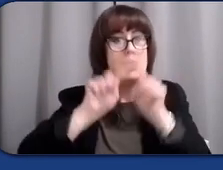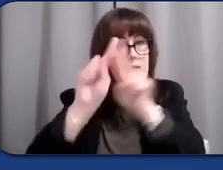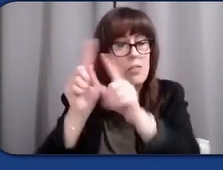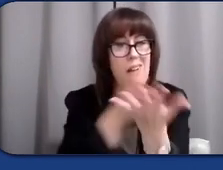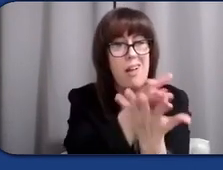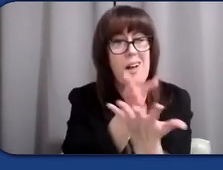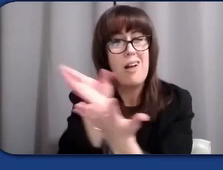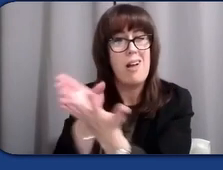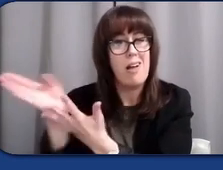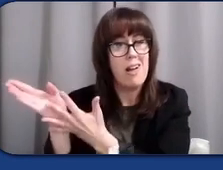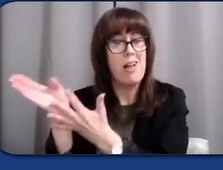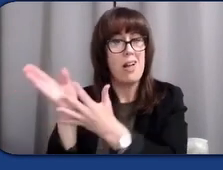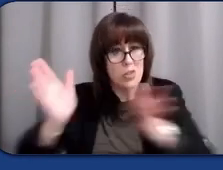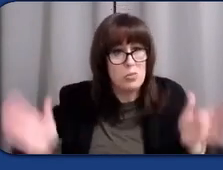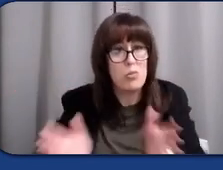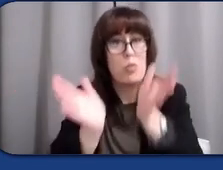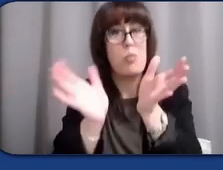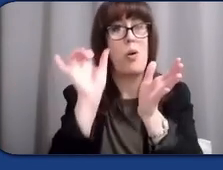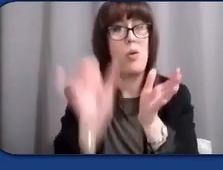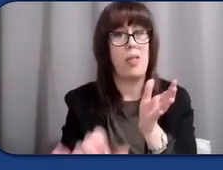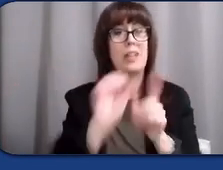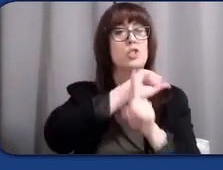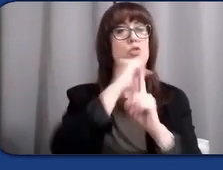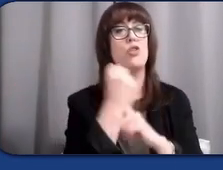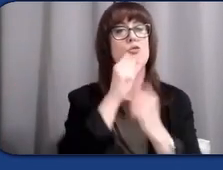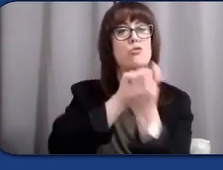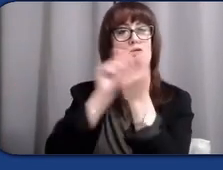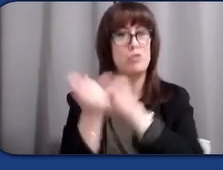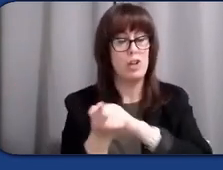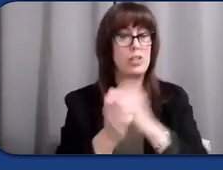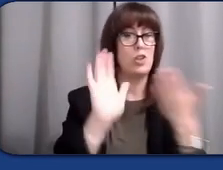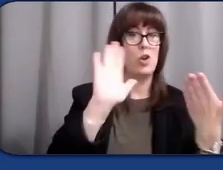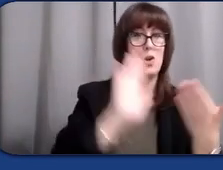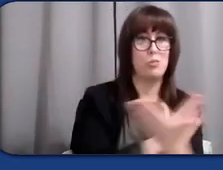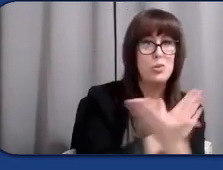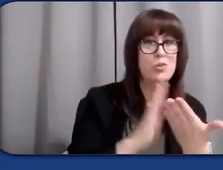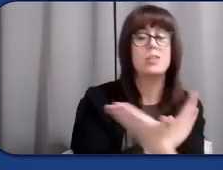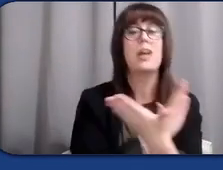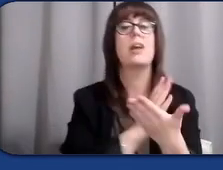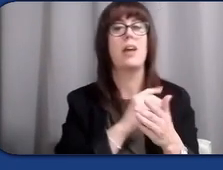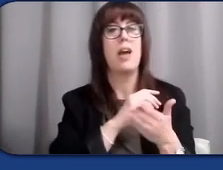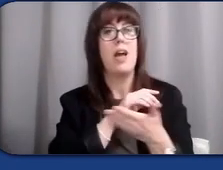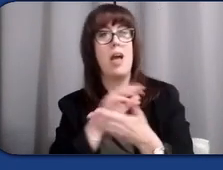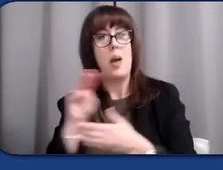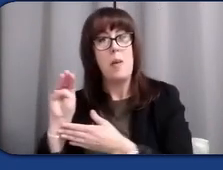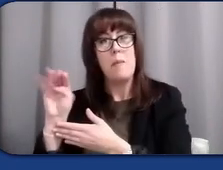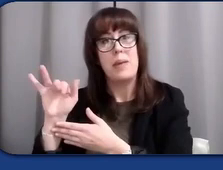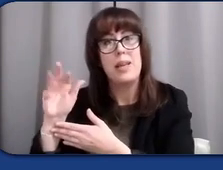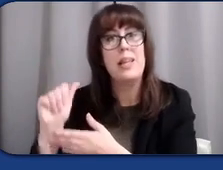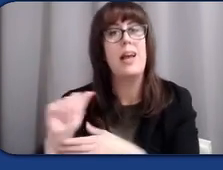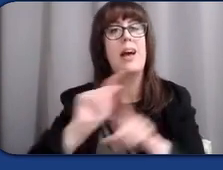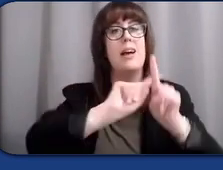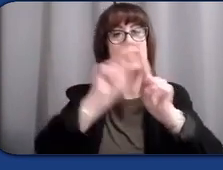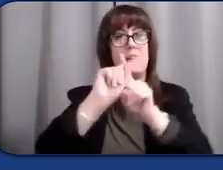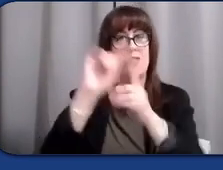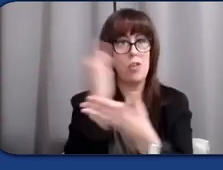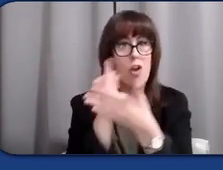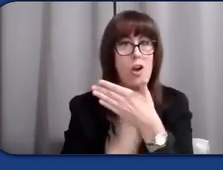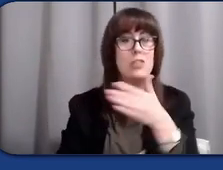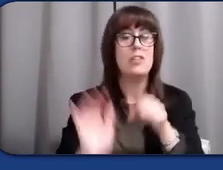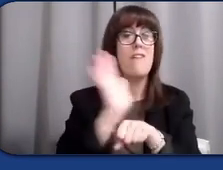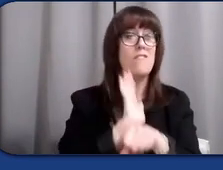media, and we also use other community outreach activities. And we also use a lot of other arts, including